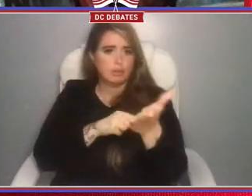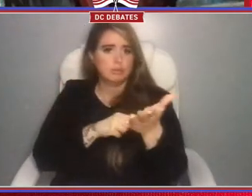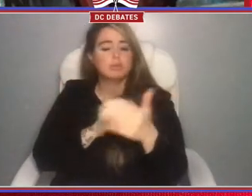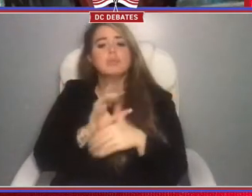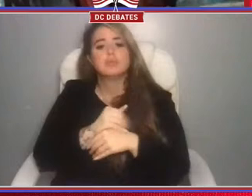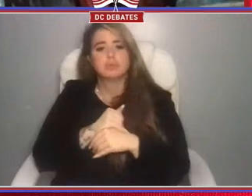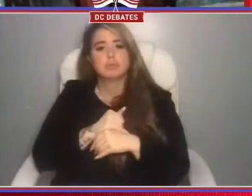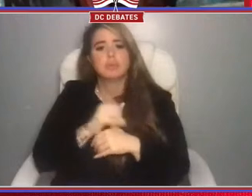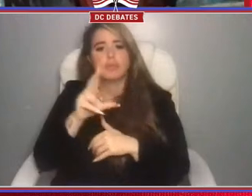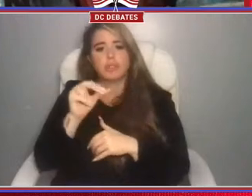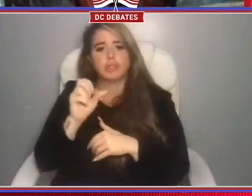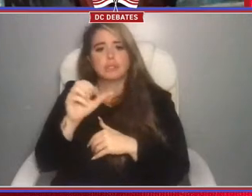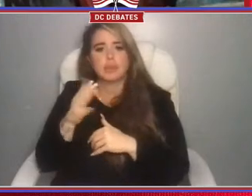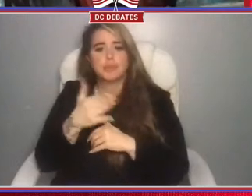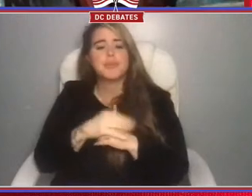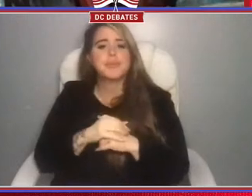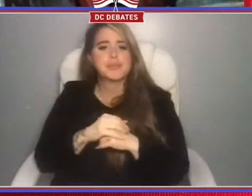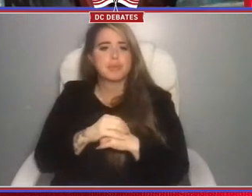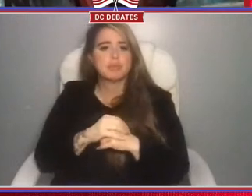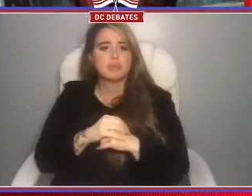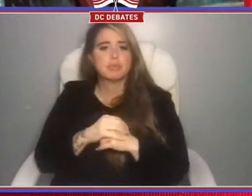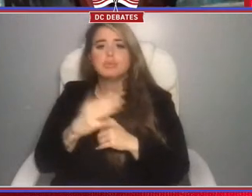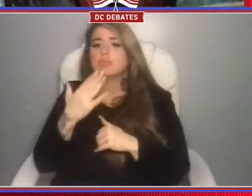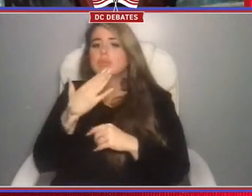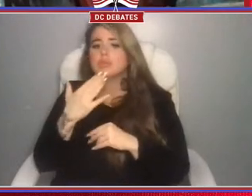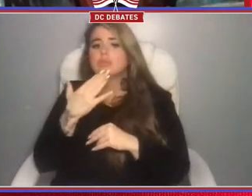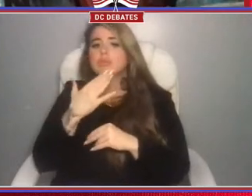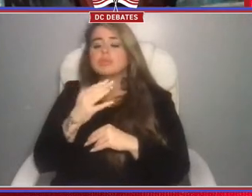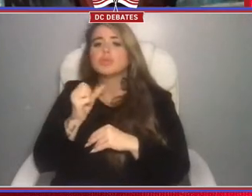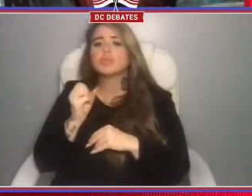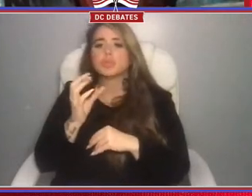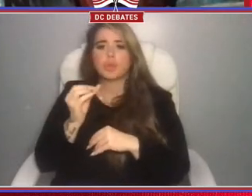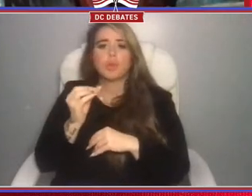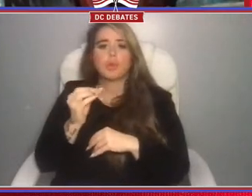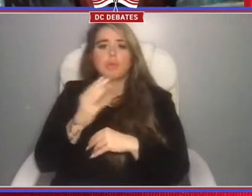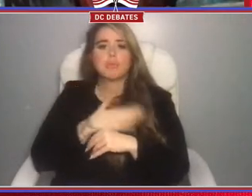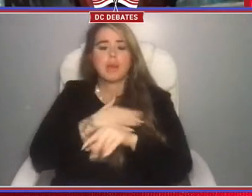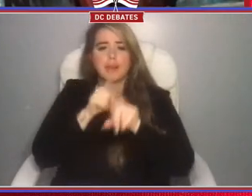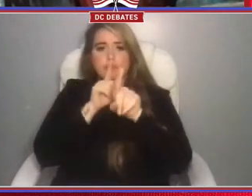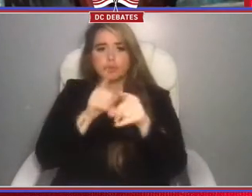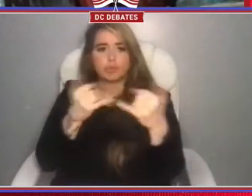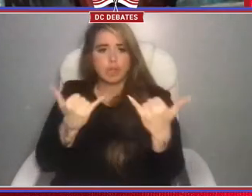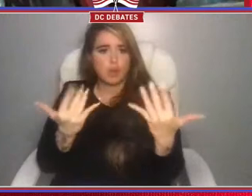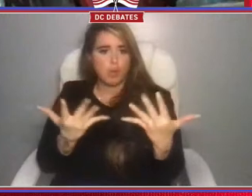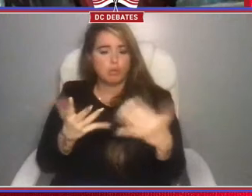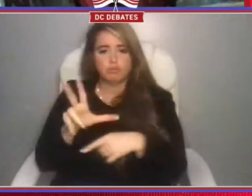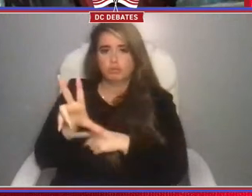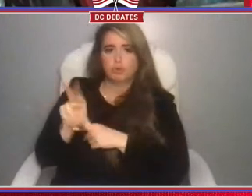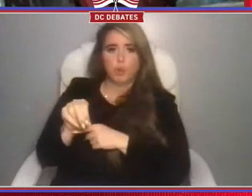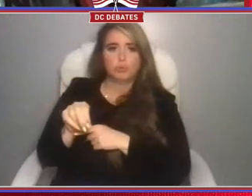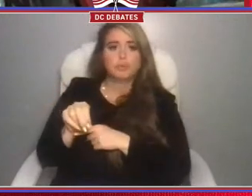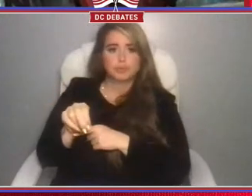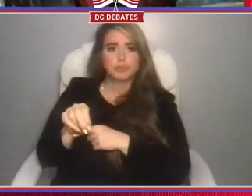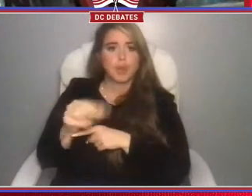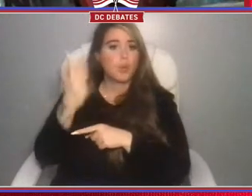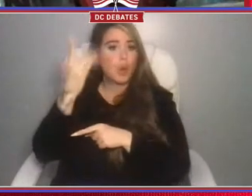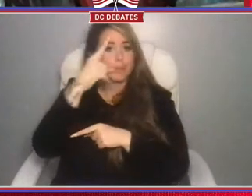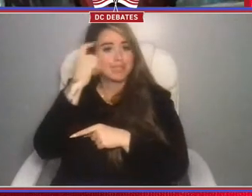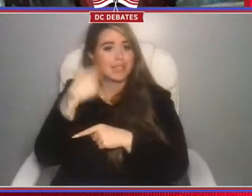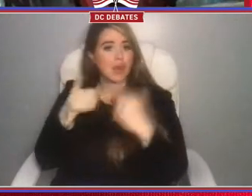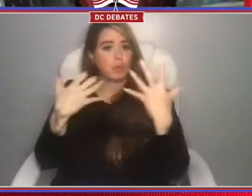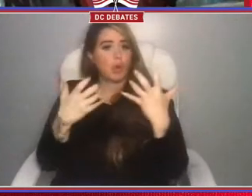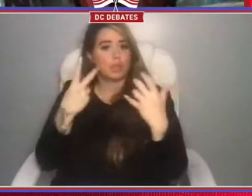seconds. Thank you. And so my answer at this moment will be no, partly because I would like to get a study